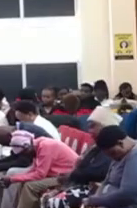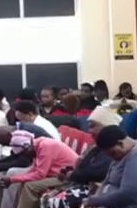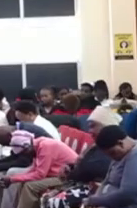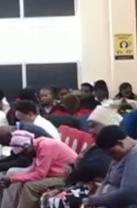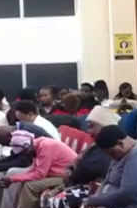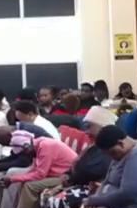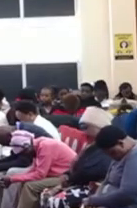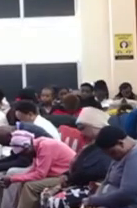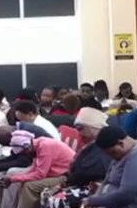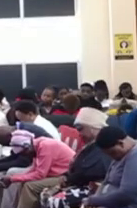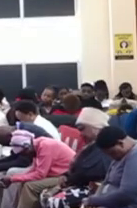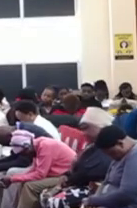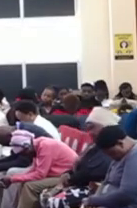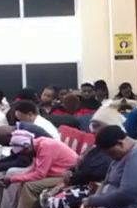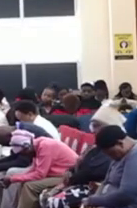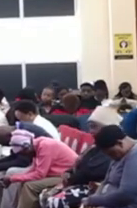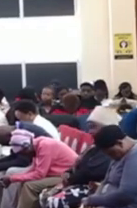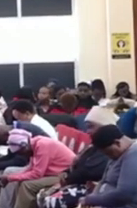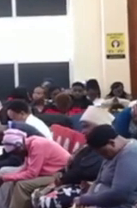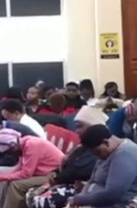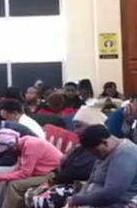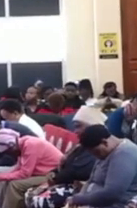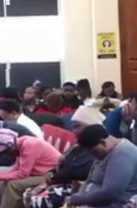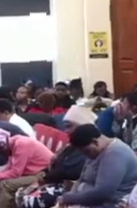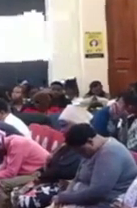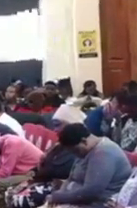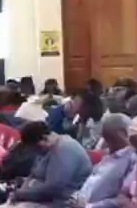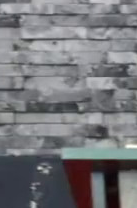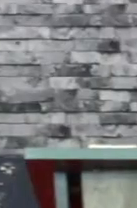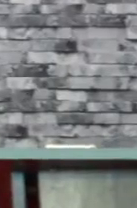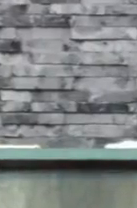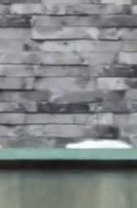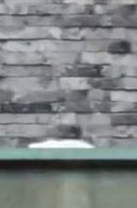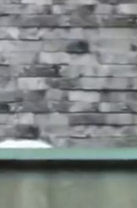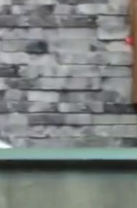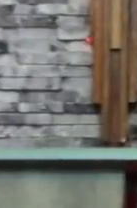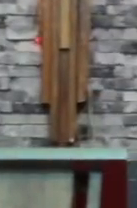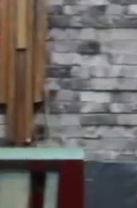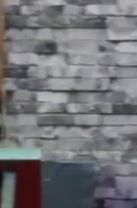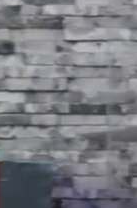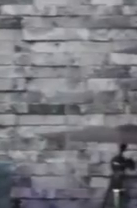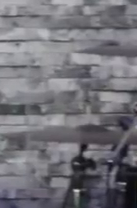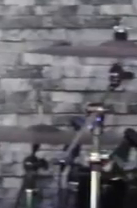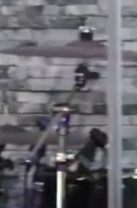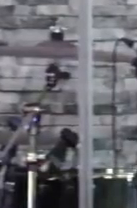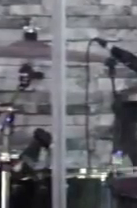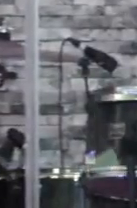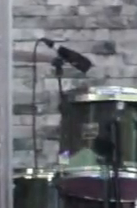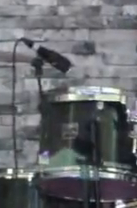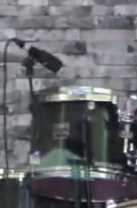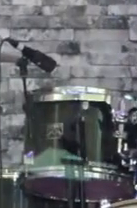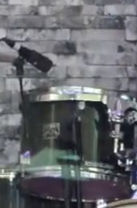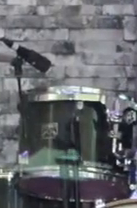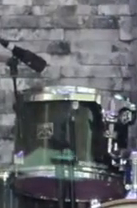who are hurting wala ambao wanaumiza and not drive by them na nisiwapite tu wale ambao wanateseka or just say pole sana ama